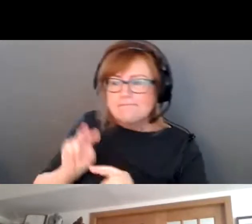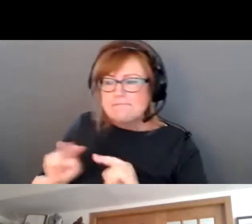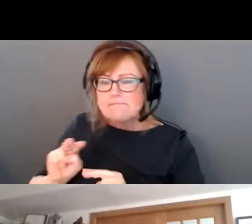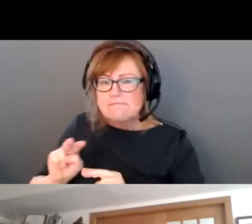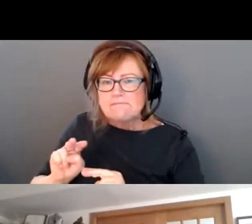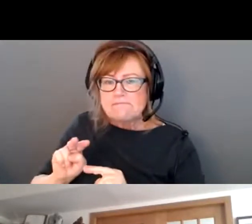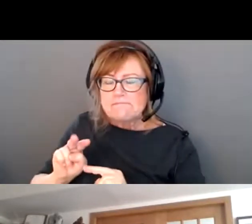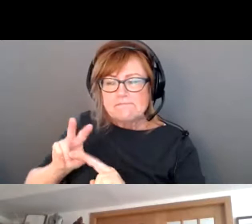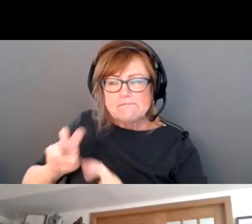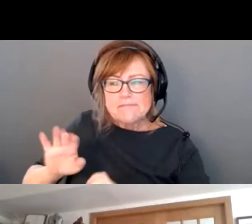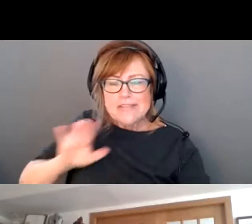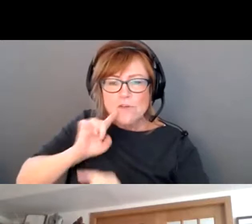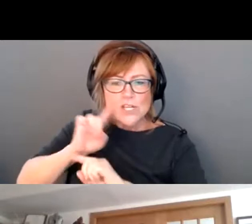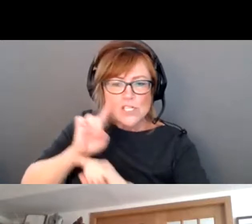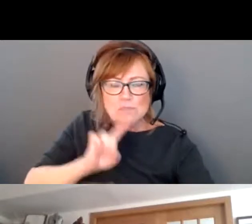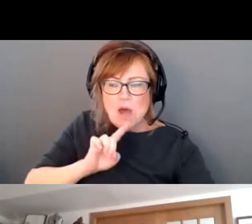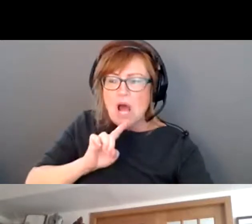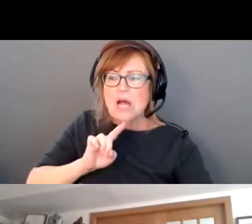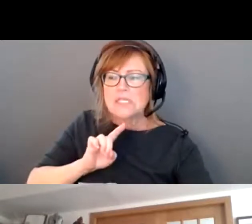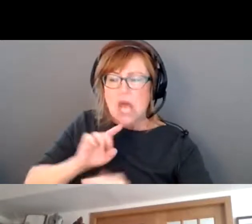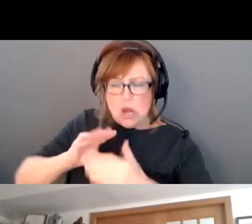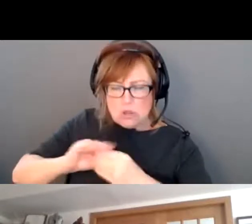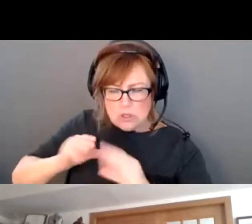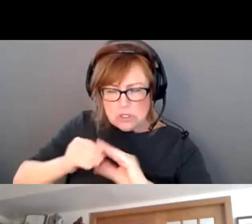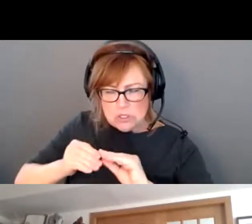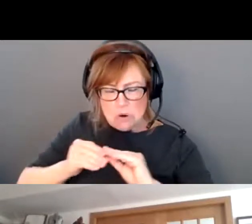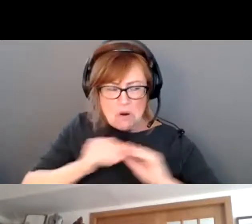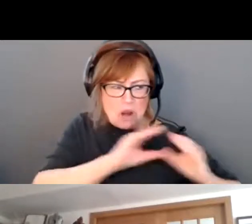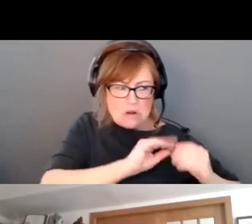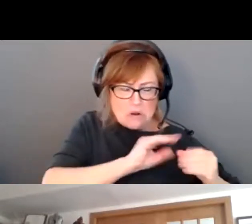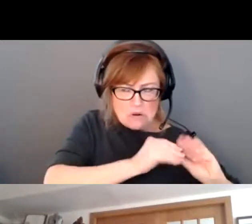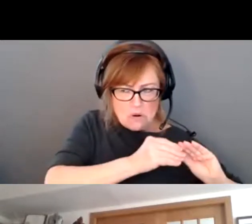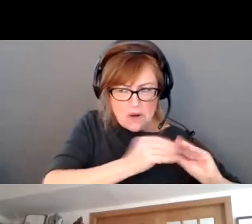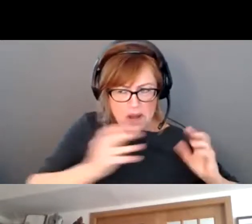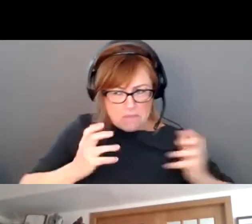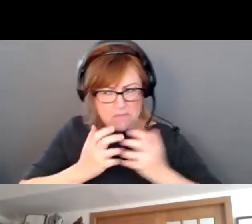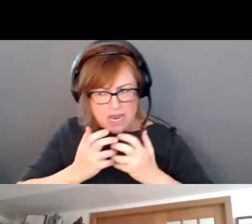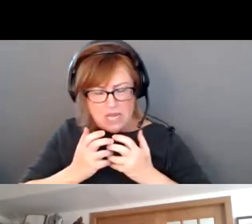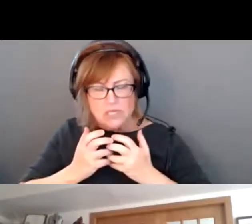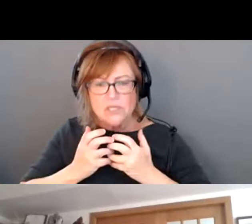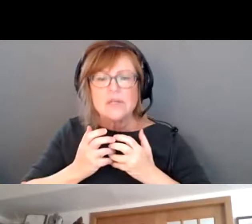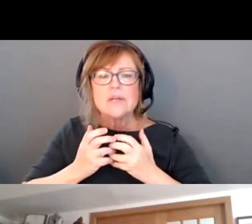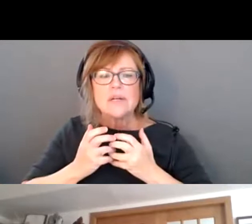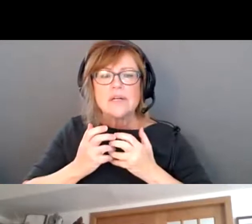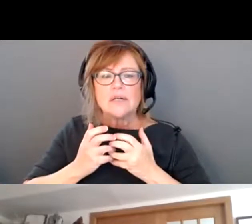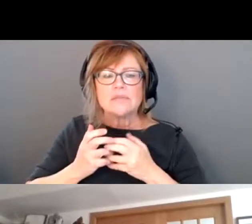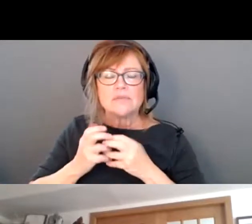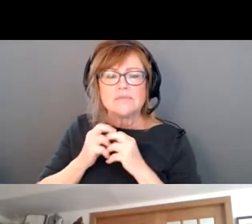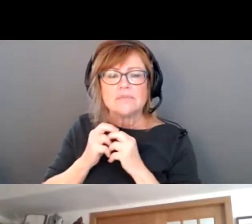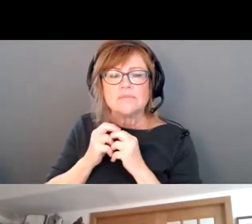response, looking for corroboration, perhaps from others, and